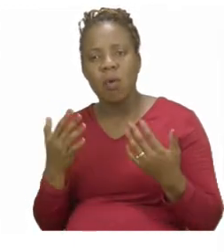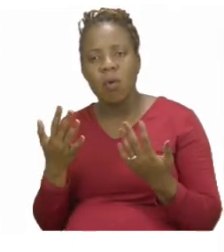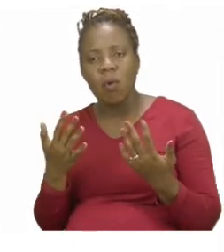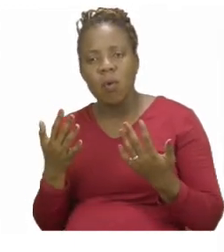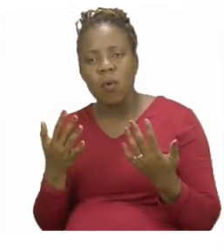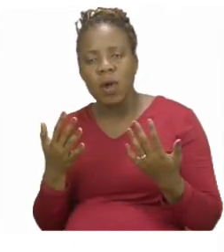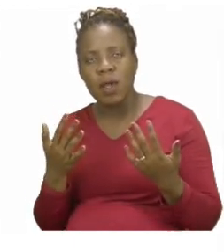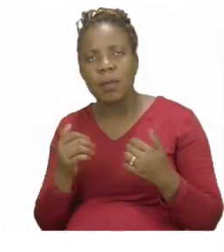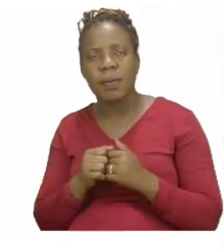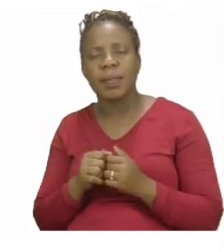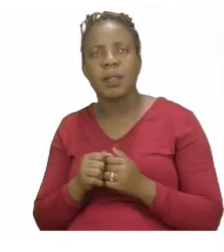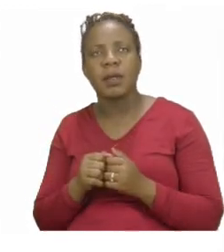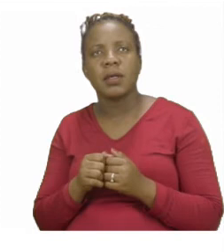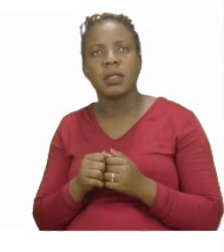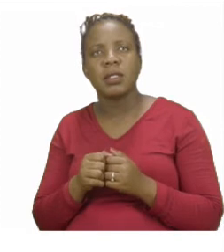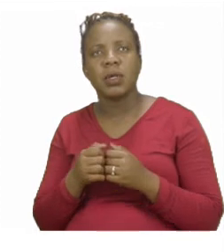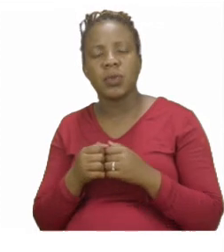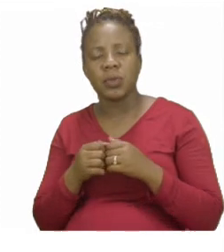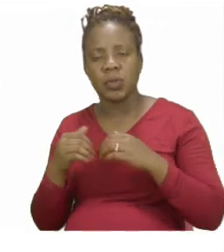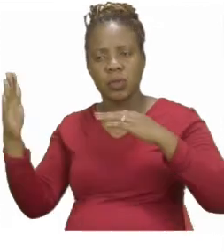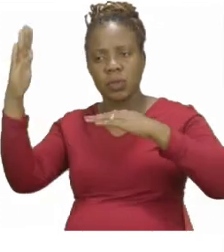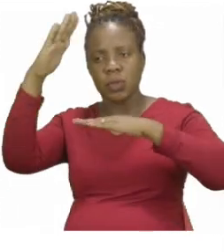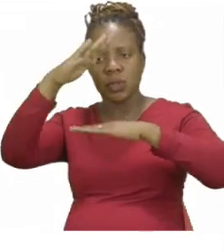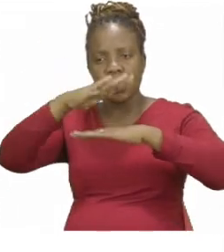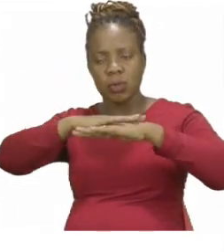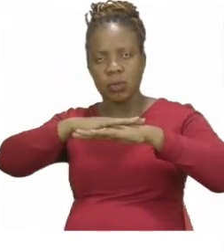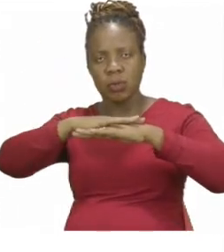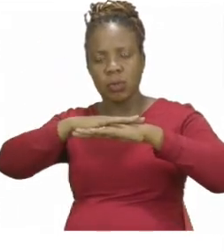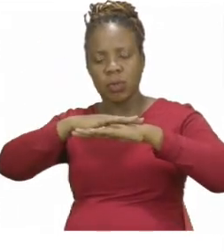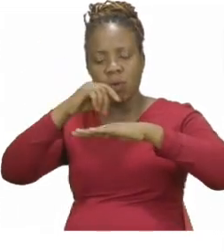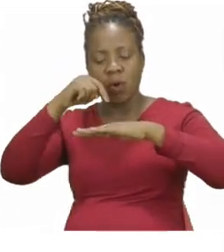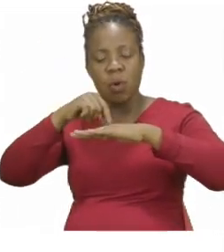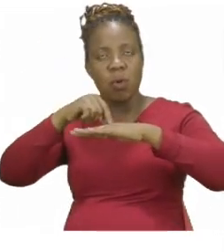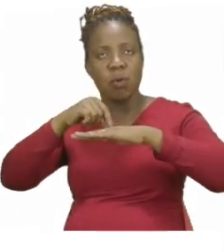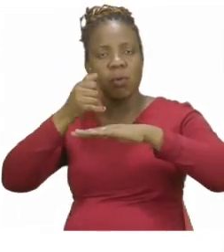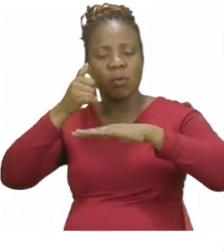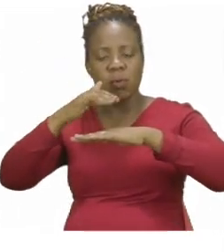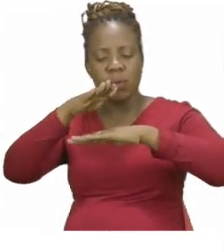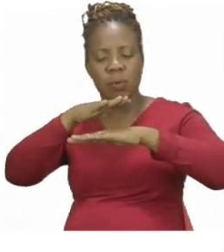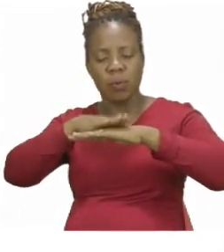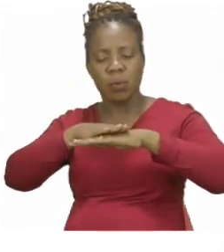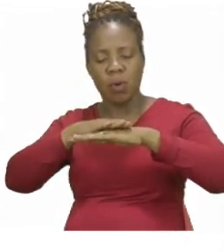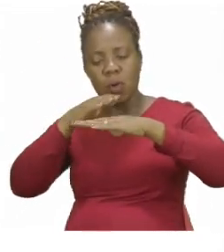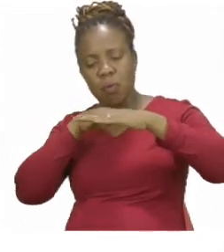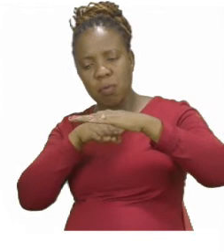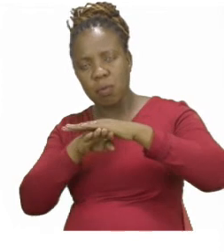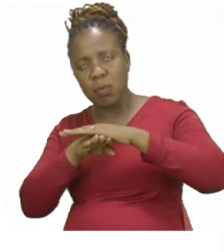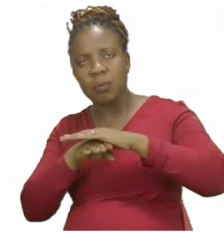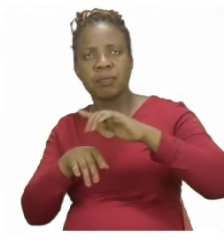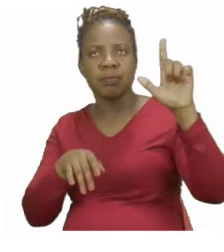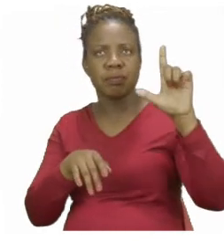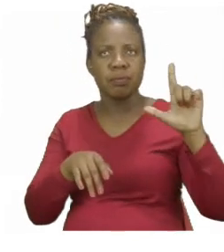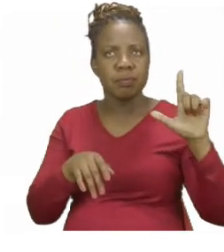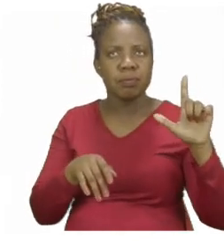on top of the water jar? Is it under the water jar? Left,